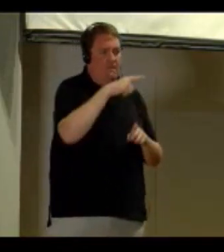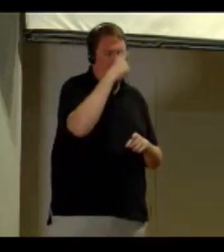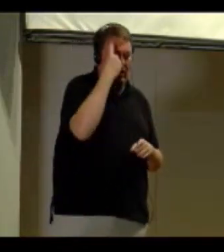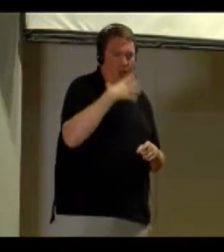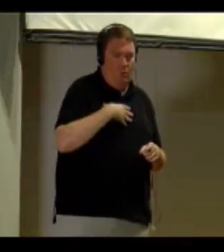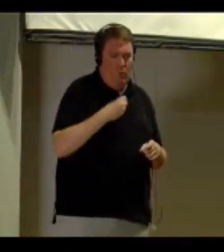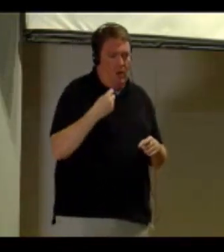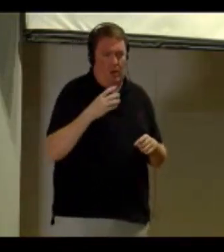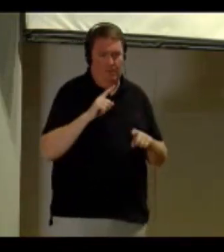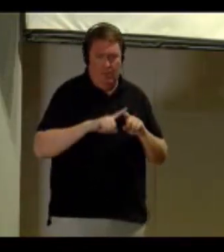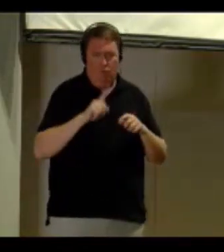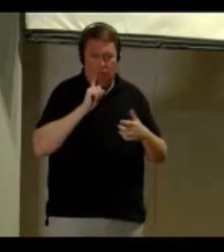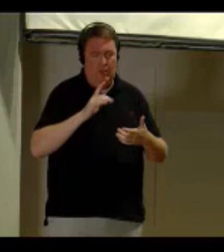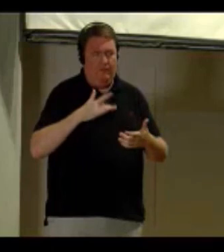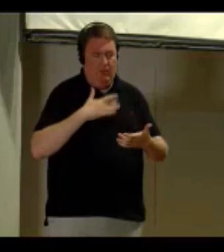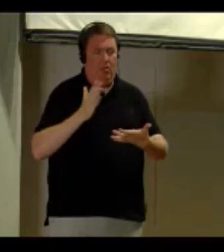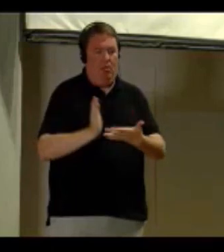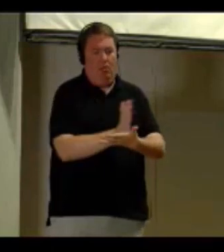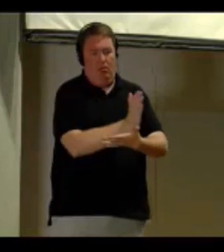of openness.